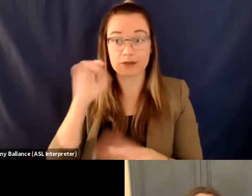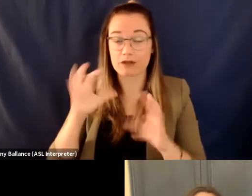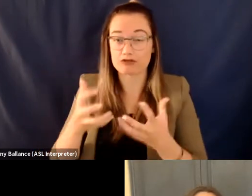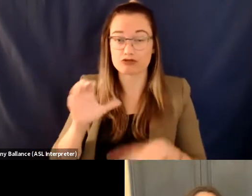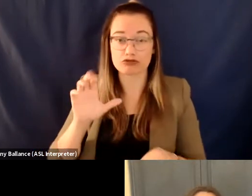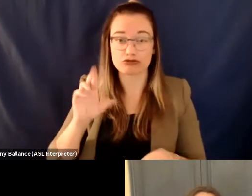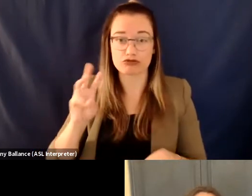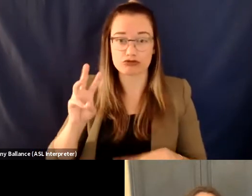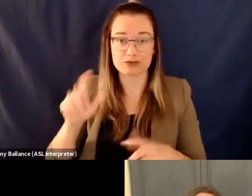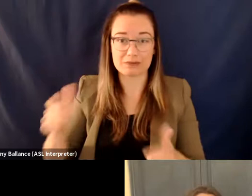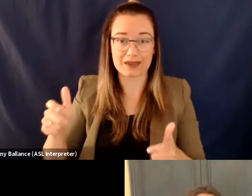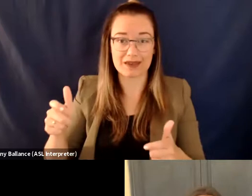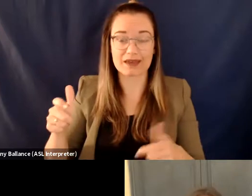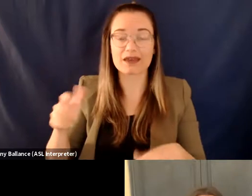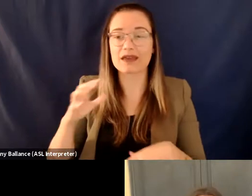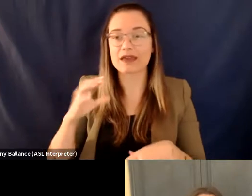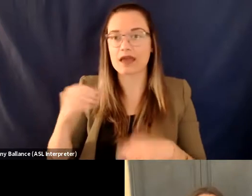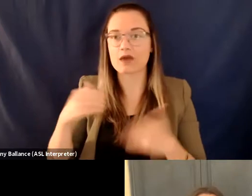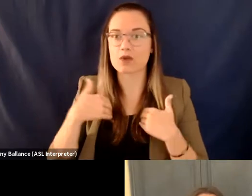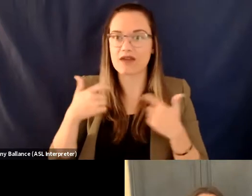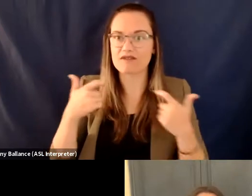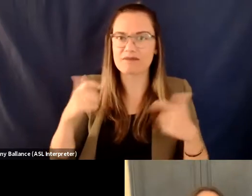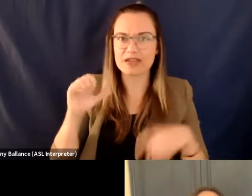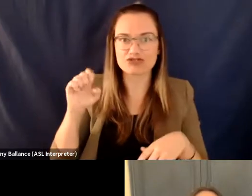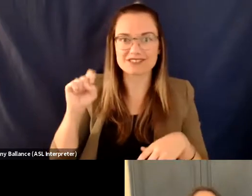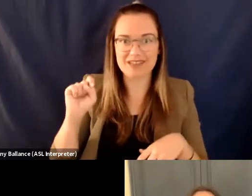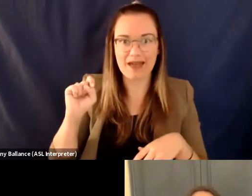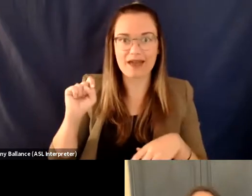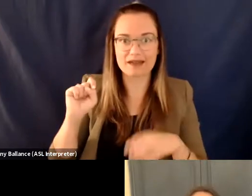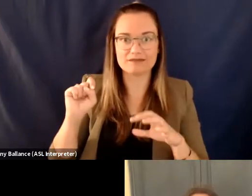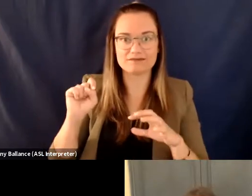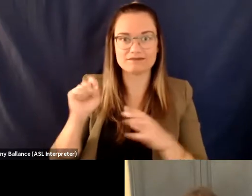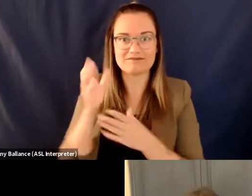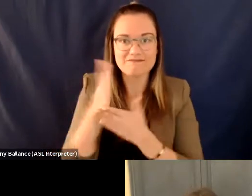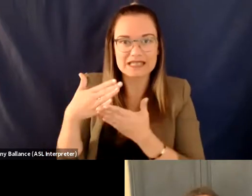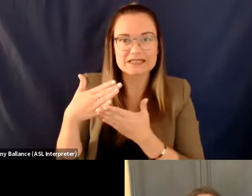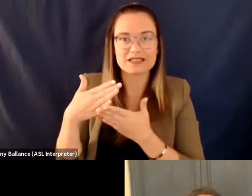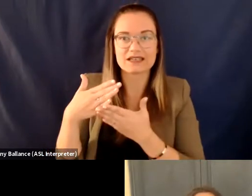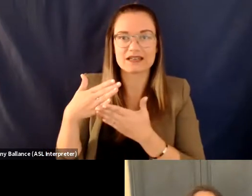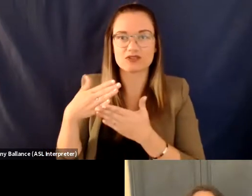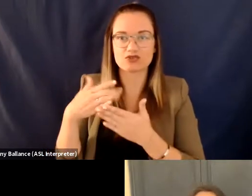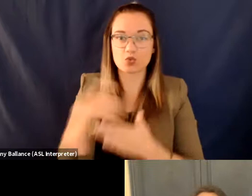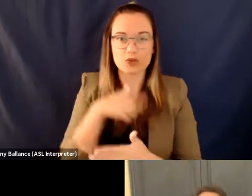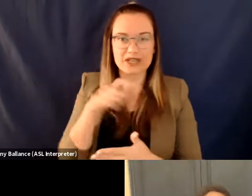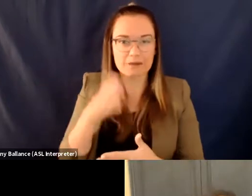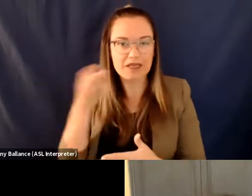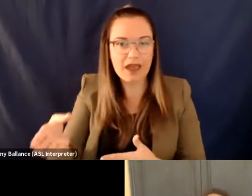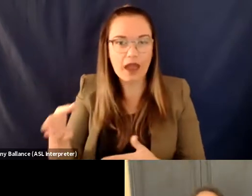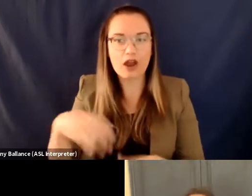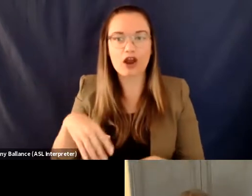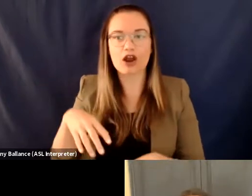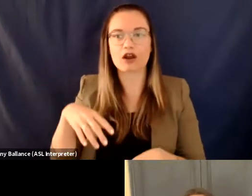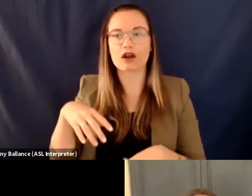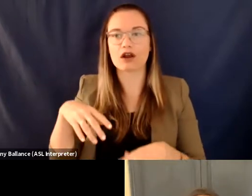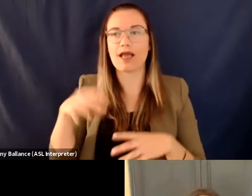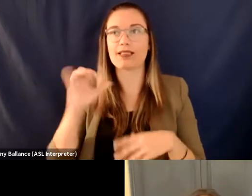massive, mm-hmm. and that there was these major set pieces that we knew we needed to be there for, these conventions, the National